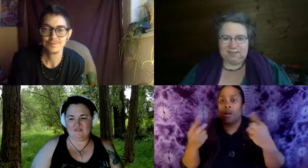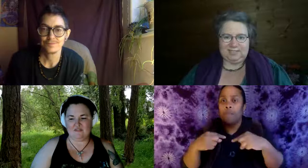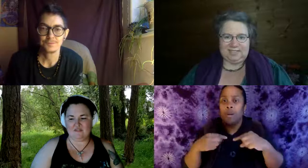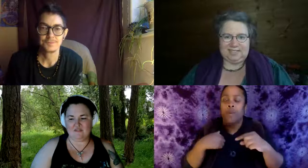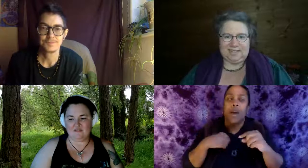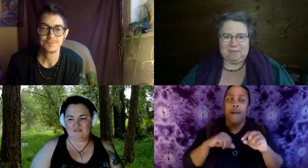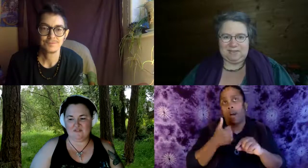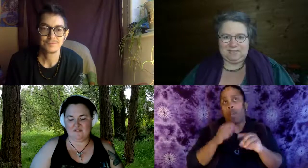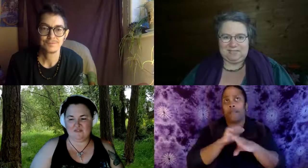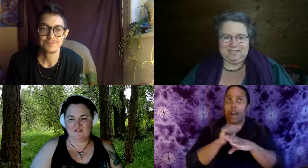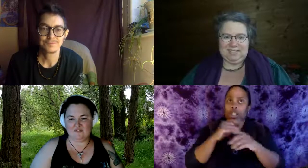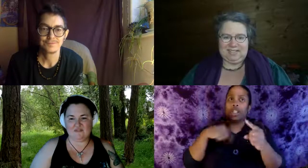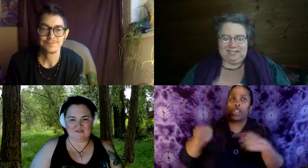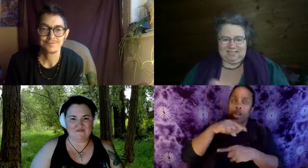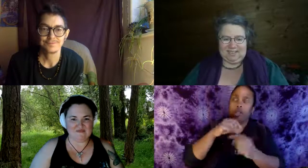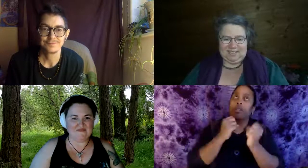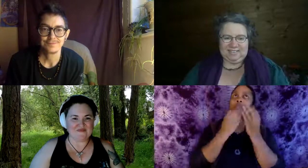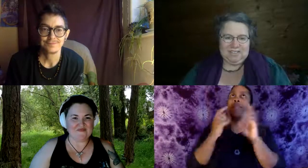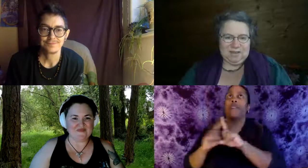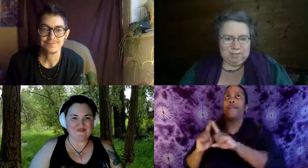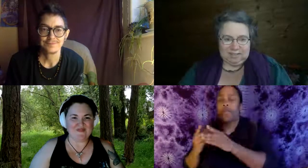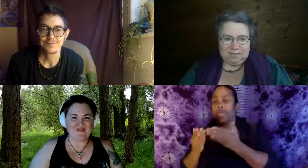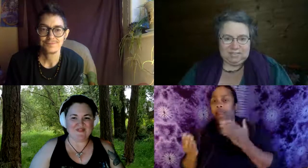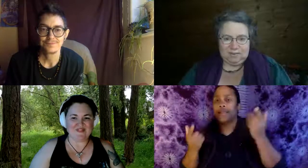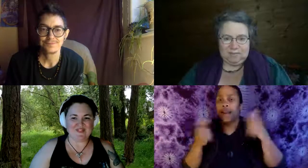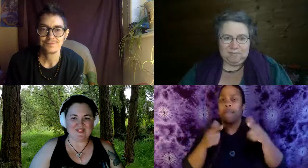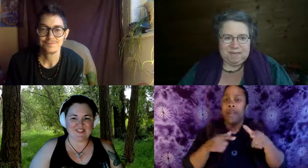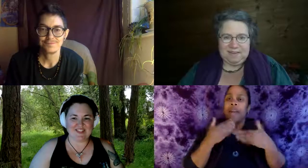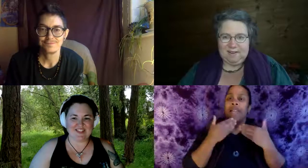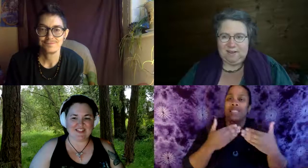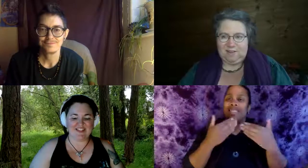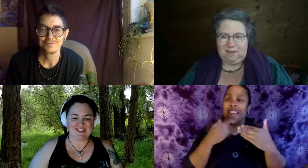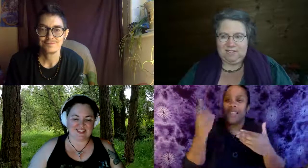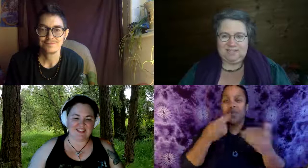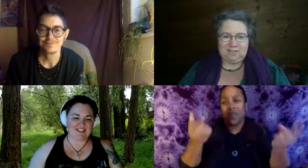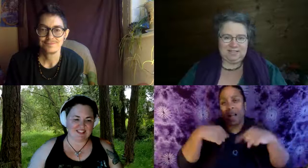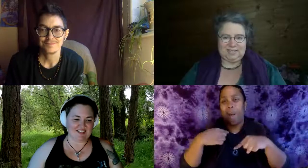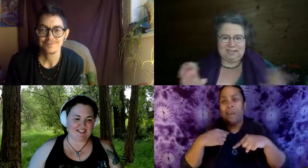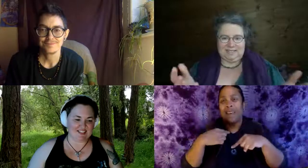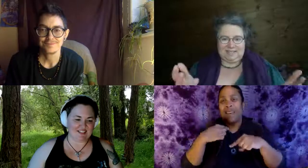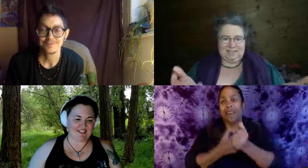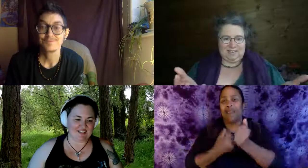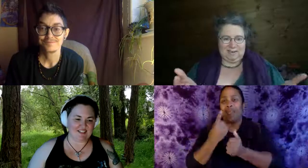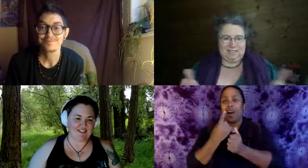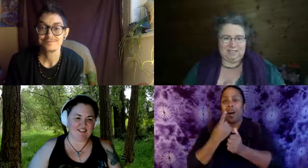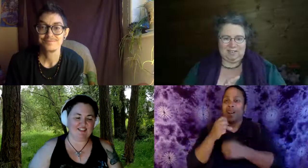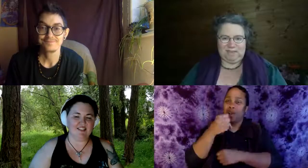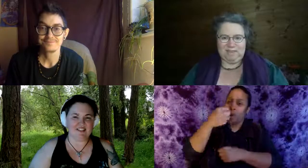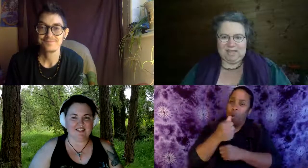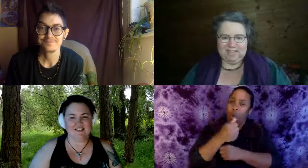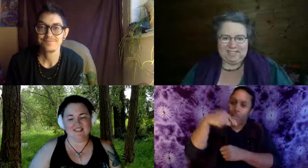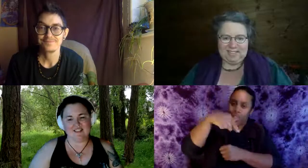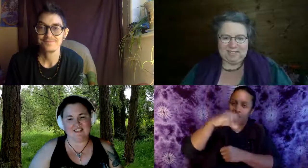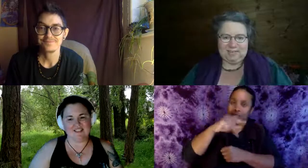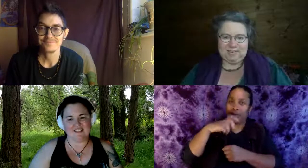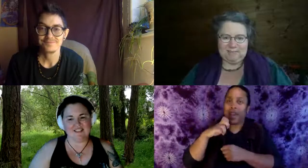just all kinds of things happening. All right. Well, thanks so much, everyone, for being here, for all of us holding the space together, and practitioners for being on the